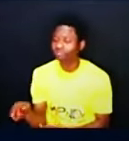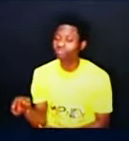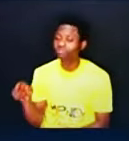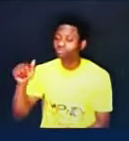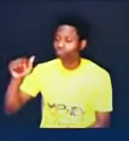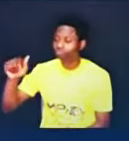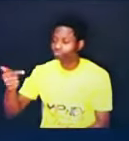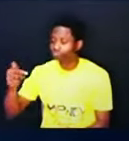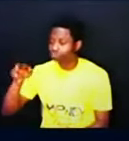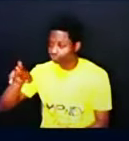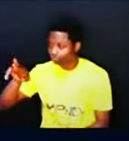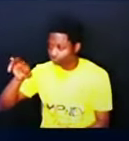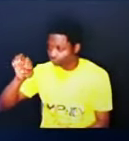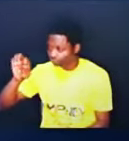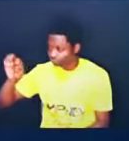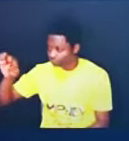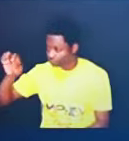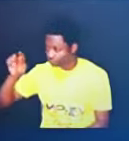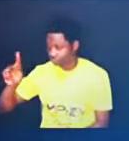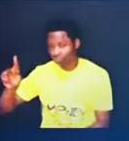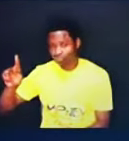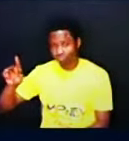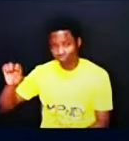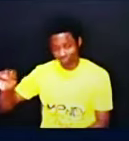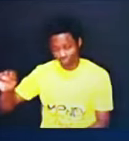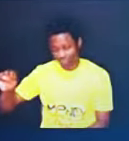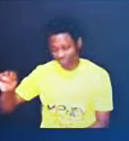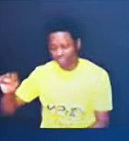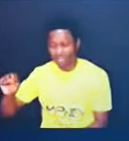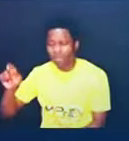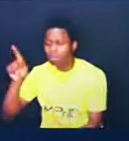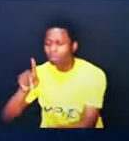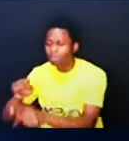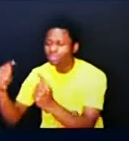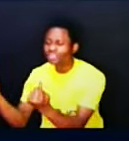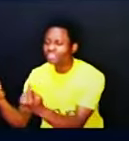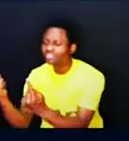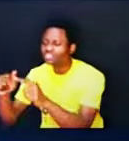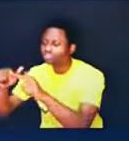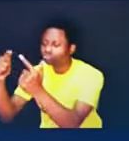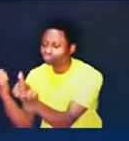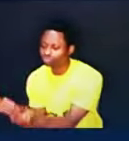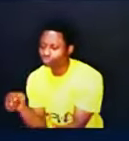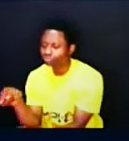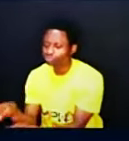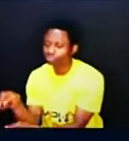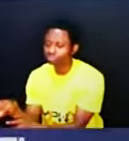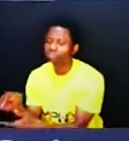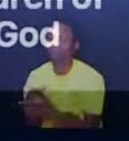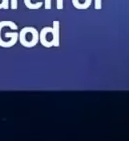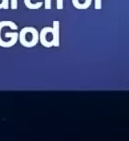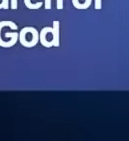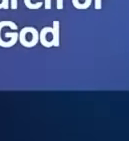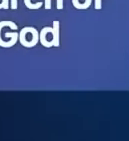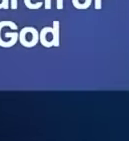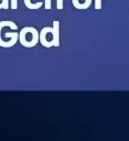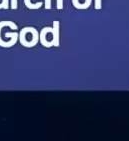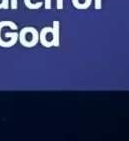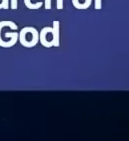unconverted Gentiles. We hila for and answer a mama for one and one such and one. Whereas the Church of